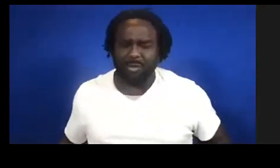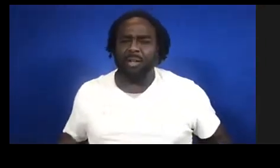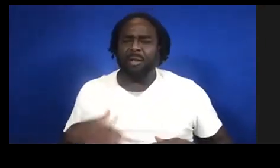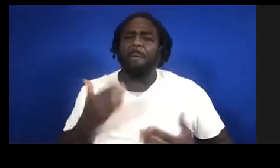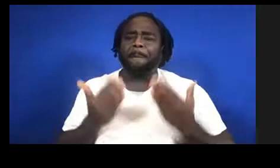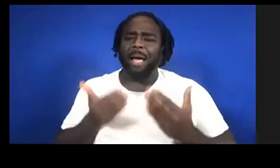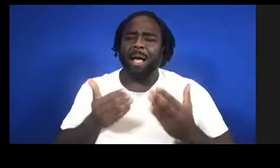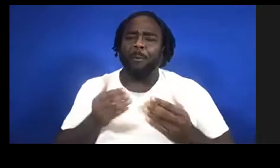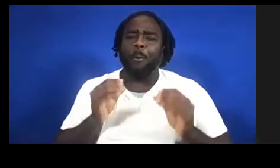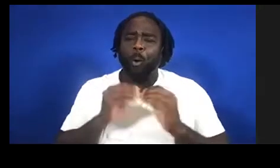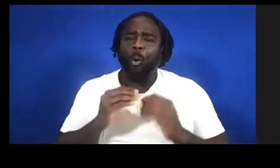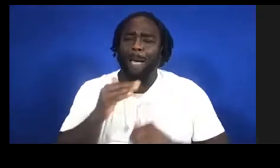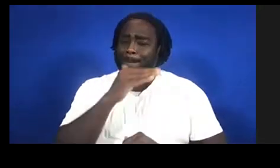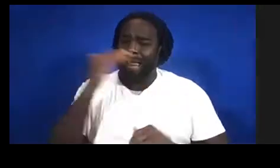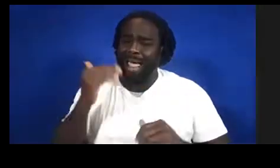look.